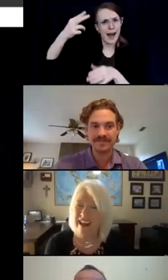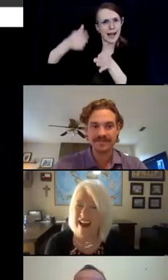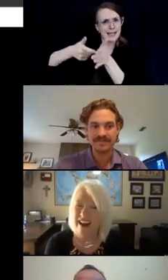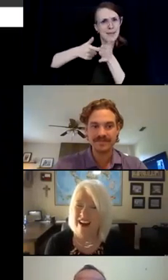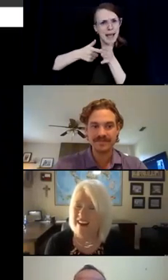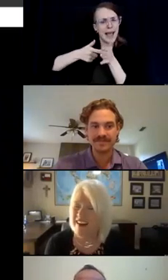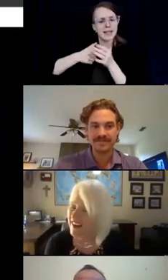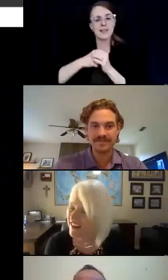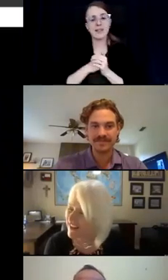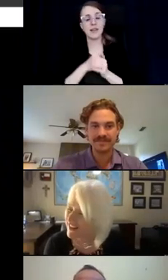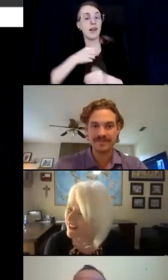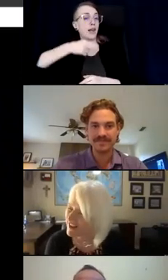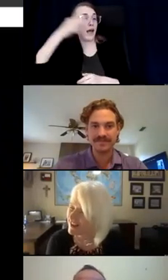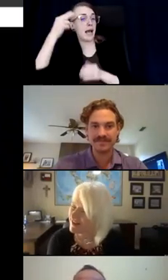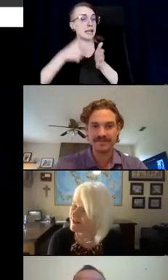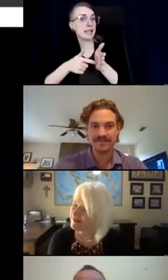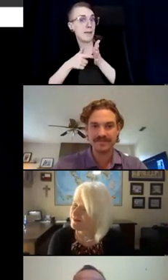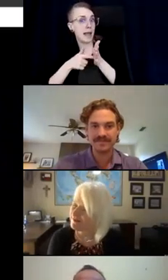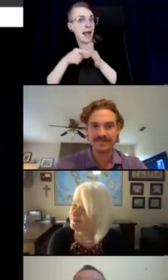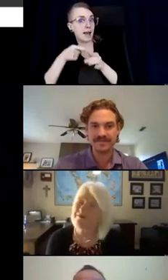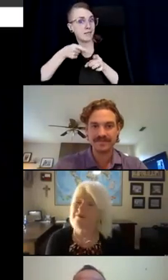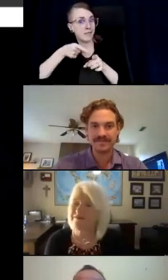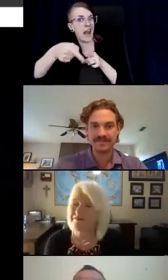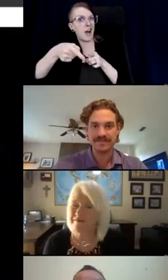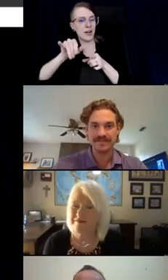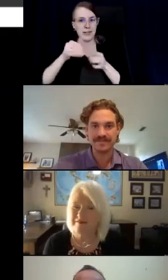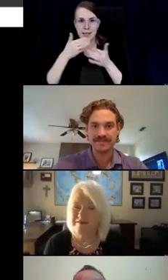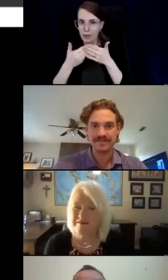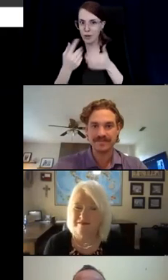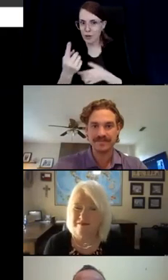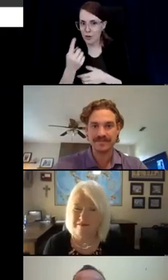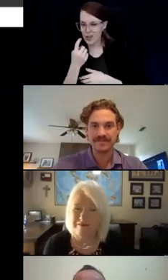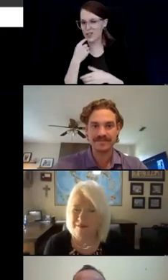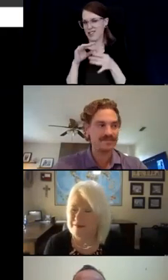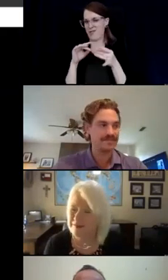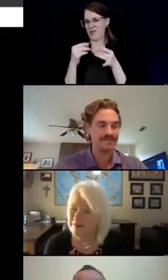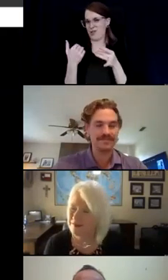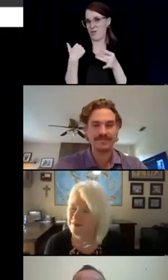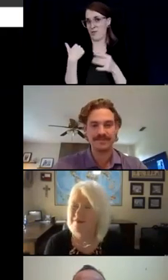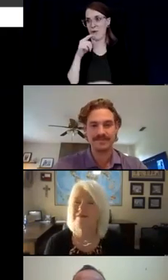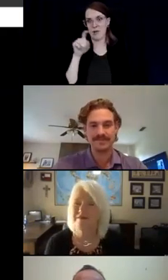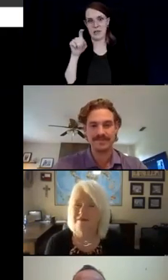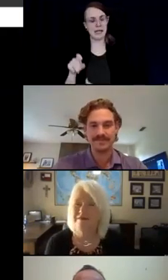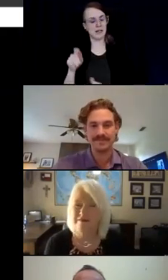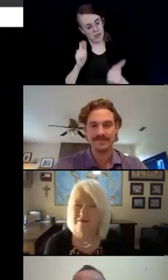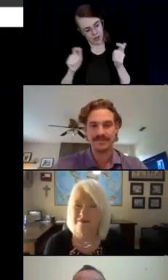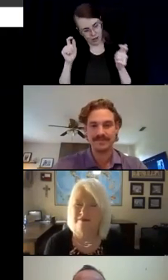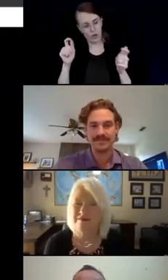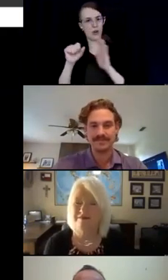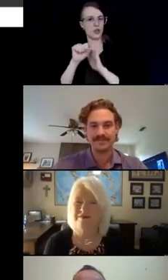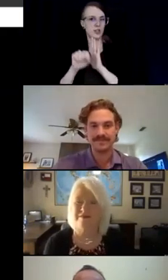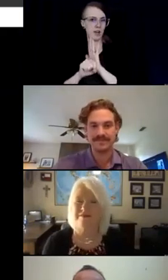High demand areas, that is a really good question. So as I mentioned before, Texas is a very large state. And